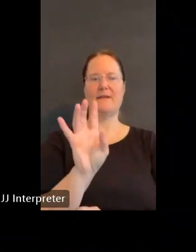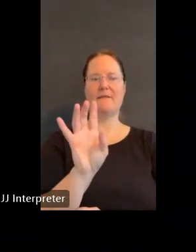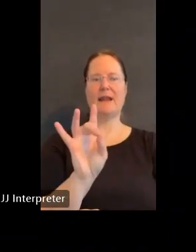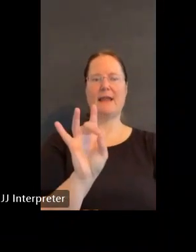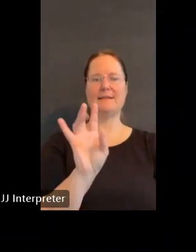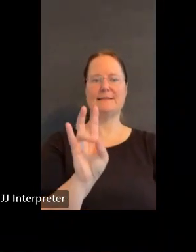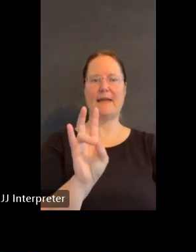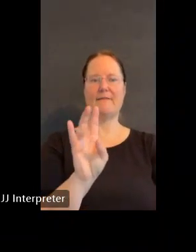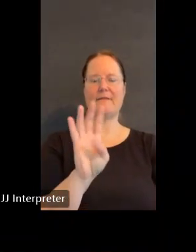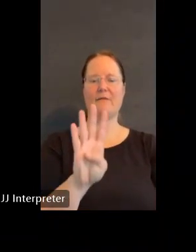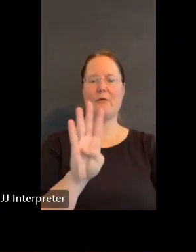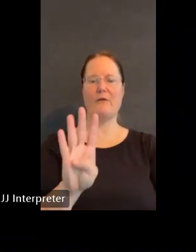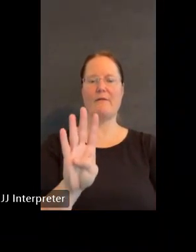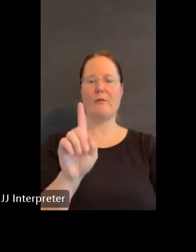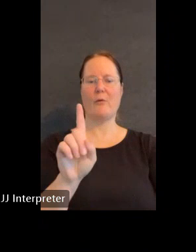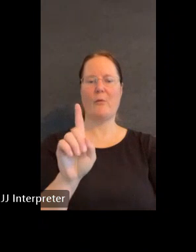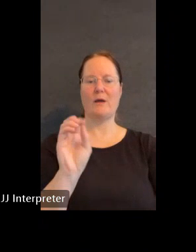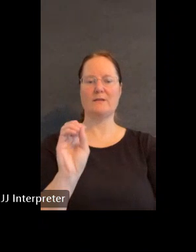717-787-4410.